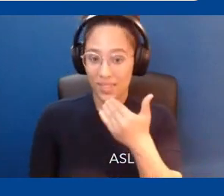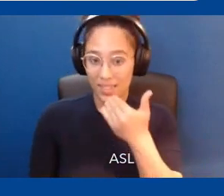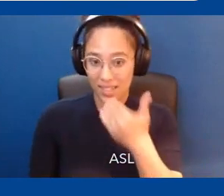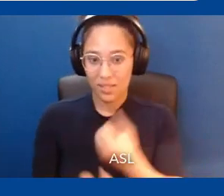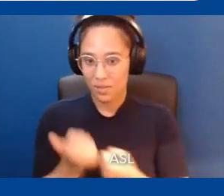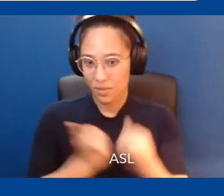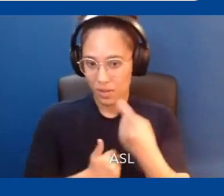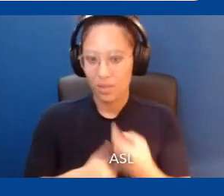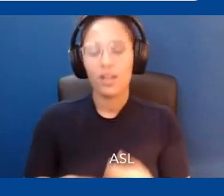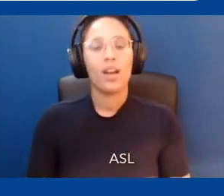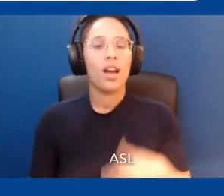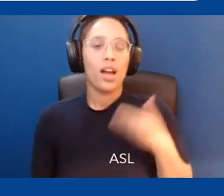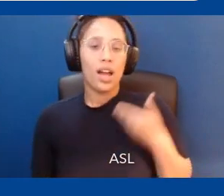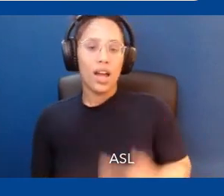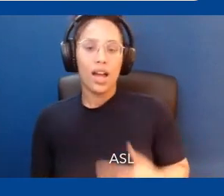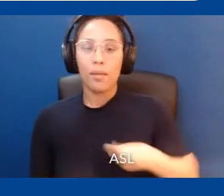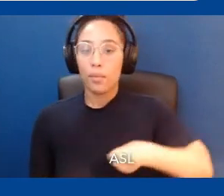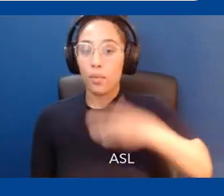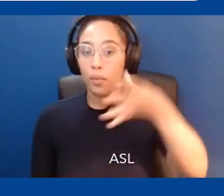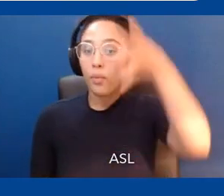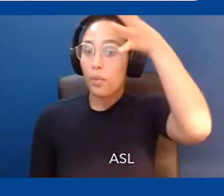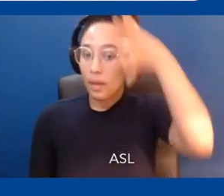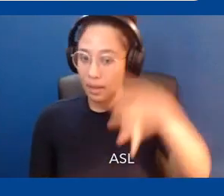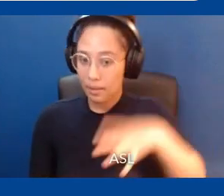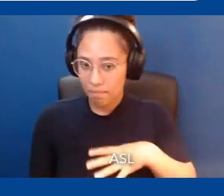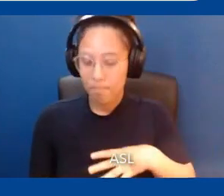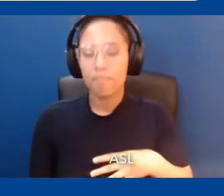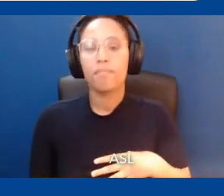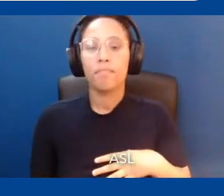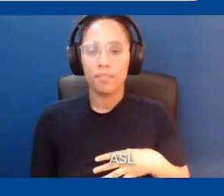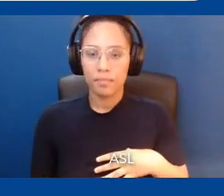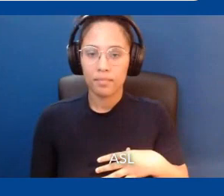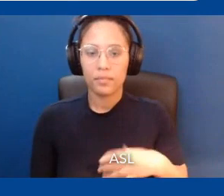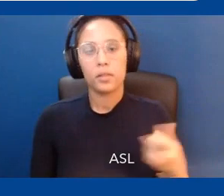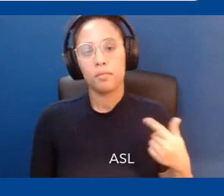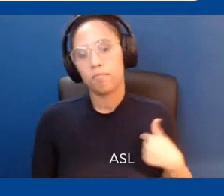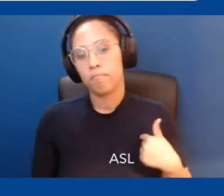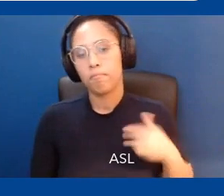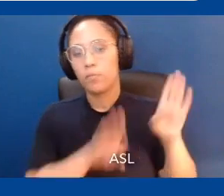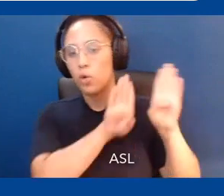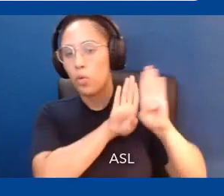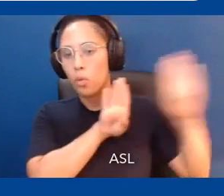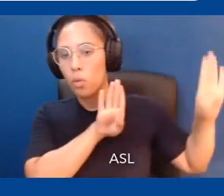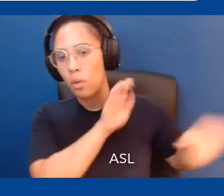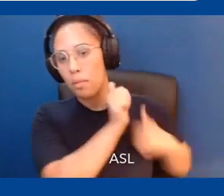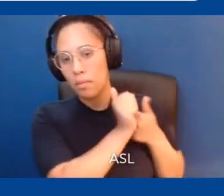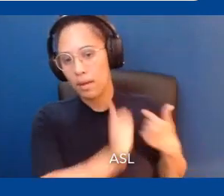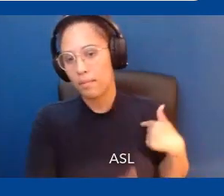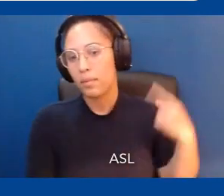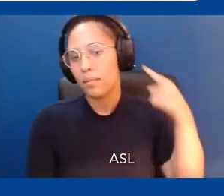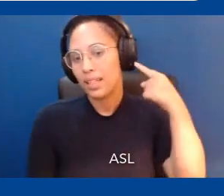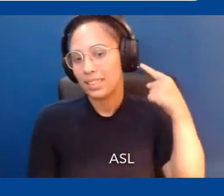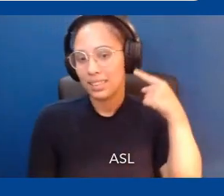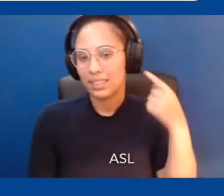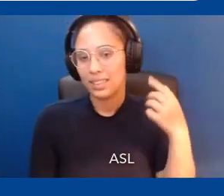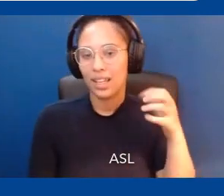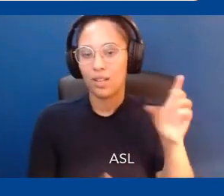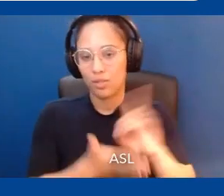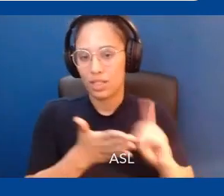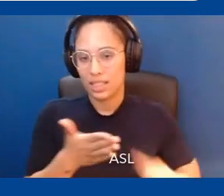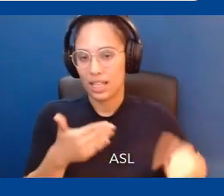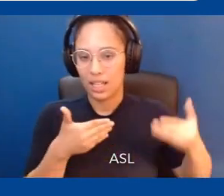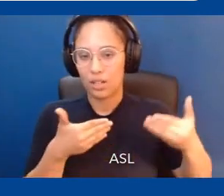And I'm a white man sitting against one wall of my sound studio, and so there's